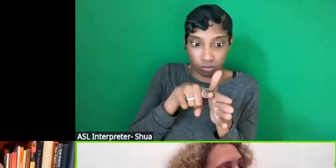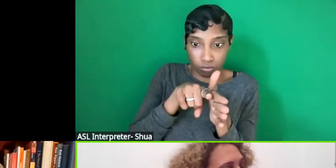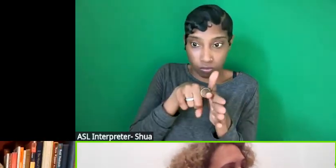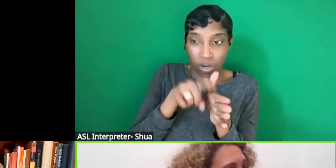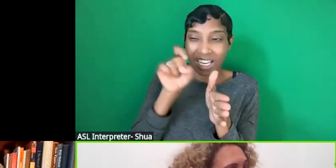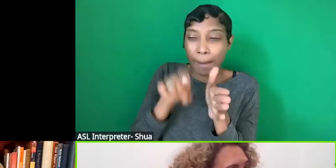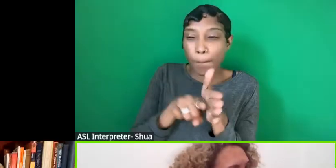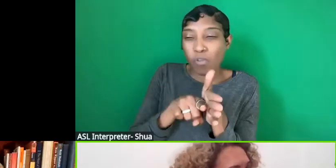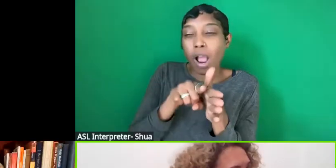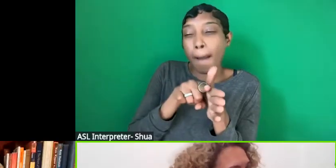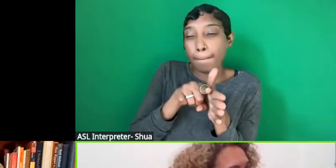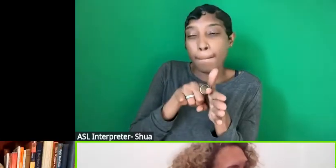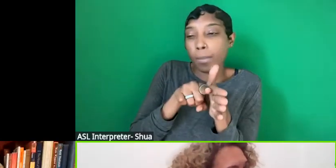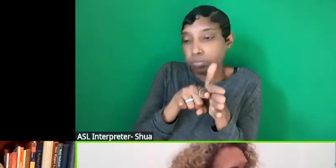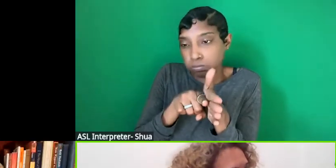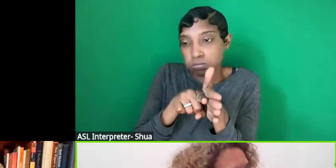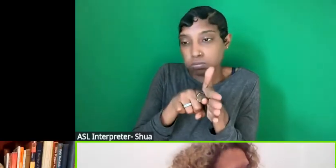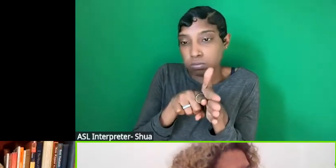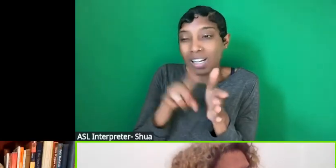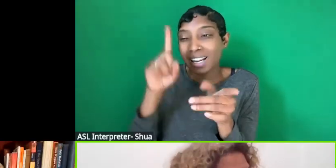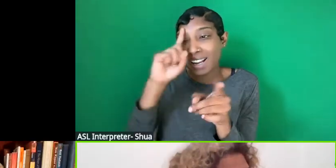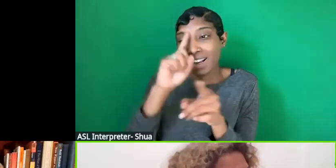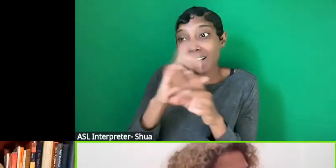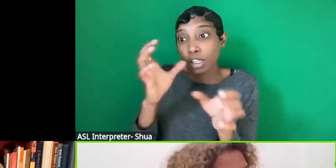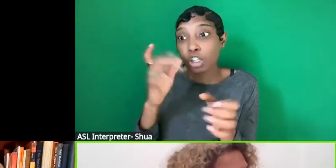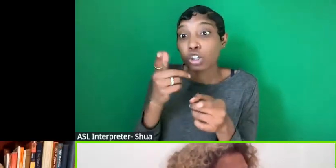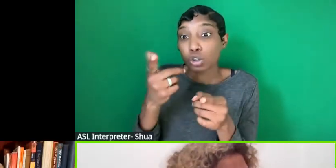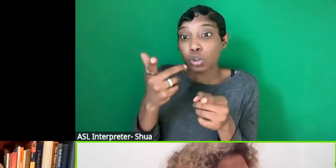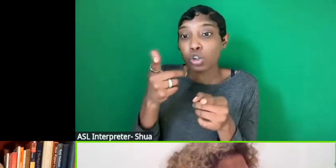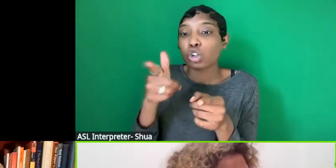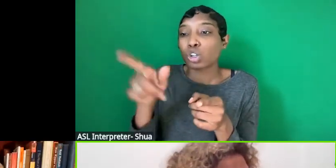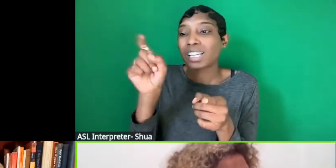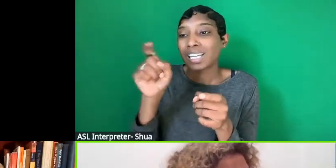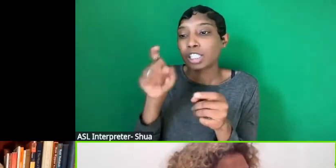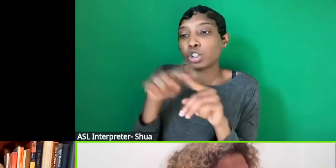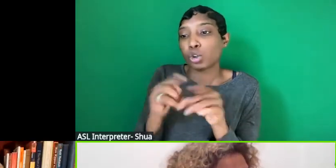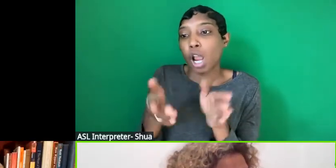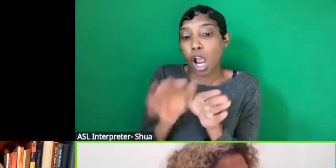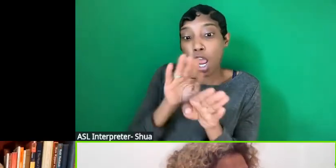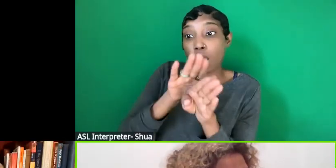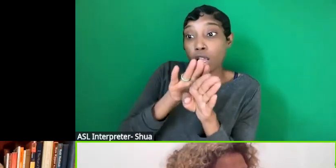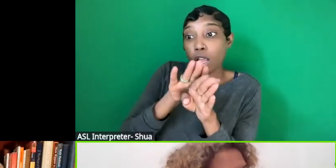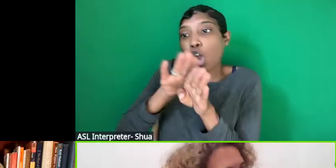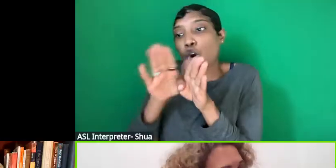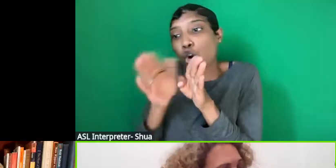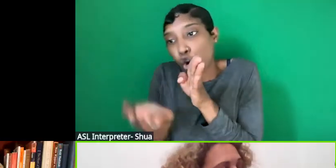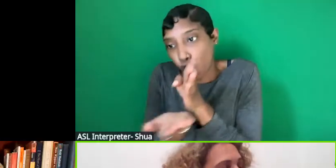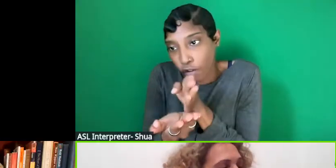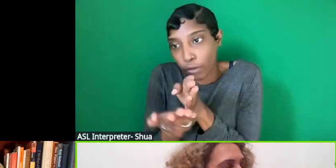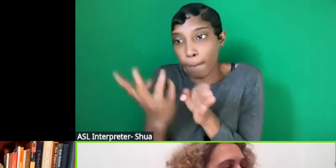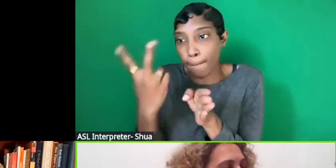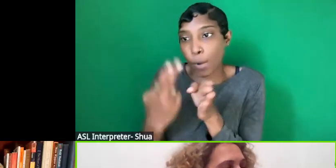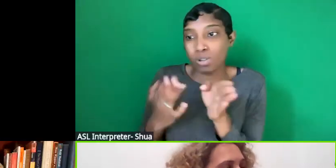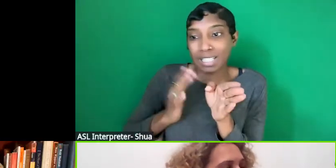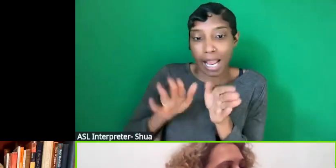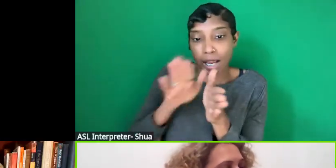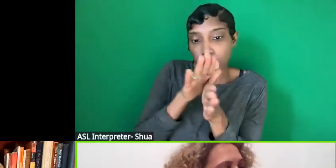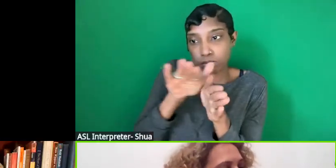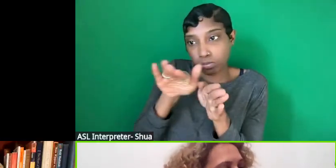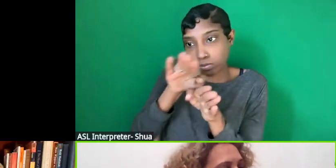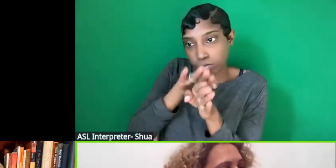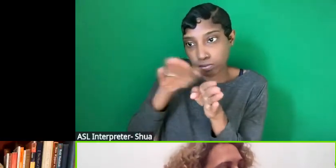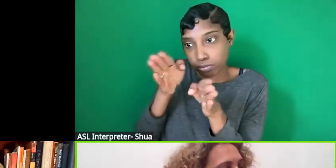bit. And so the idea is, so you need this to cover both sides. So here it's a little short on this side. I'm just going to move it